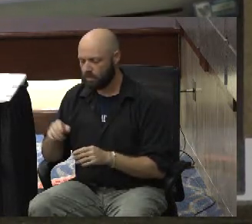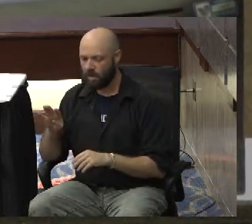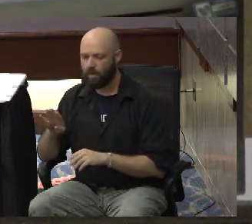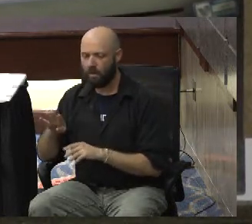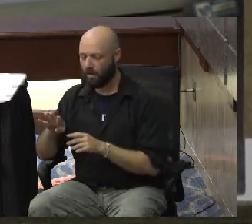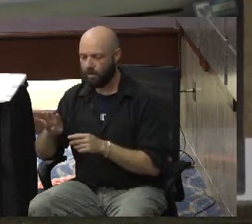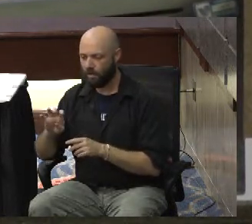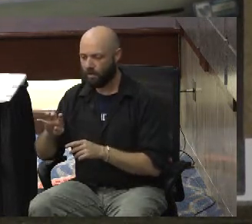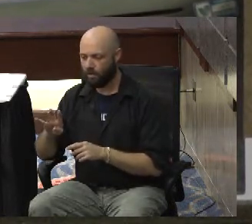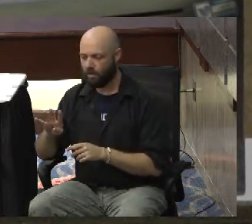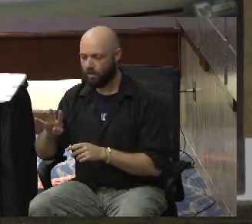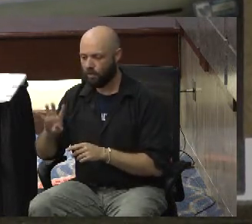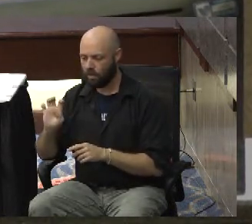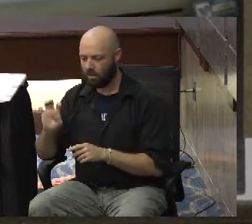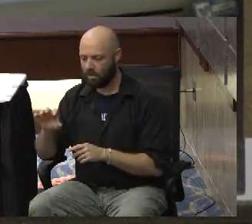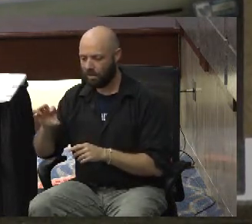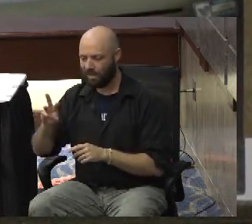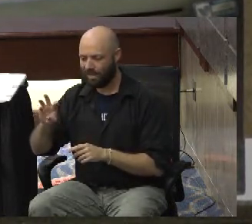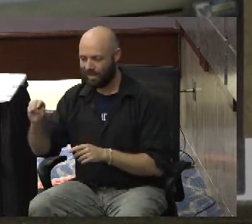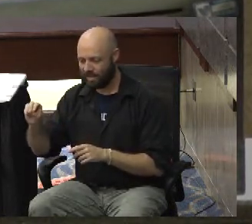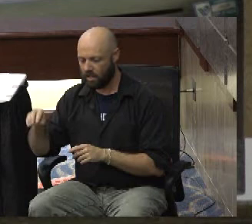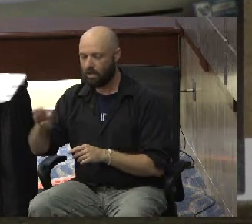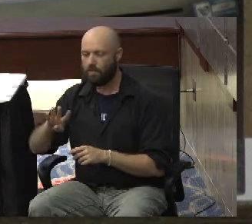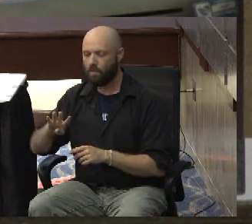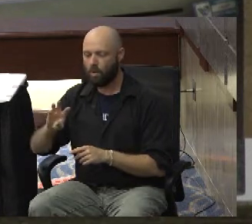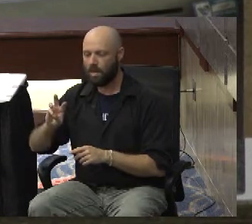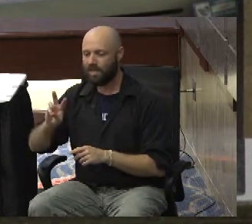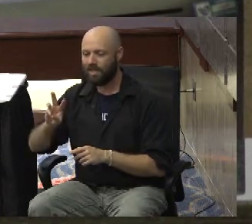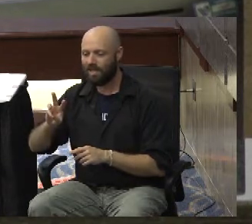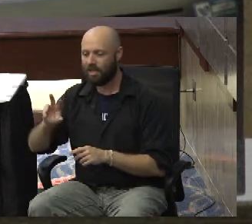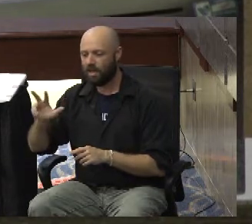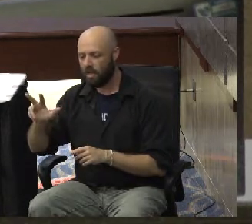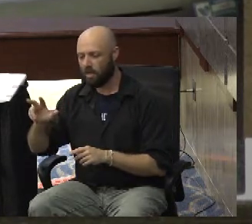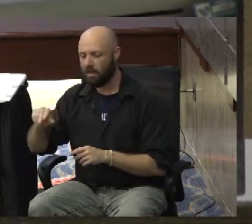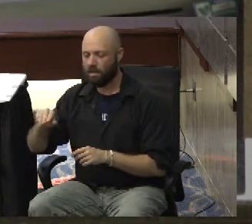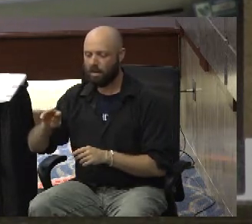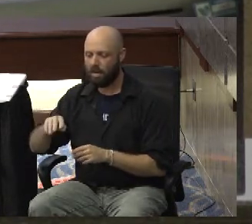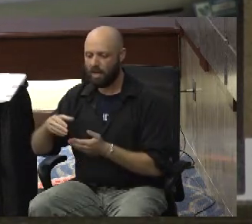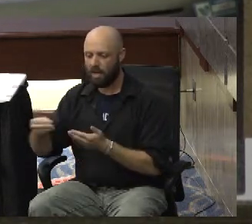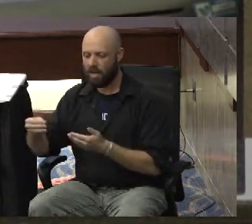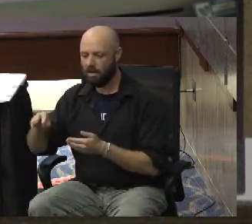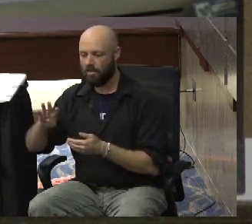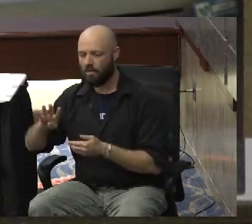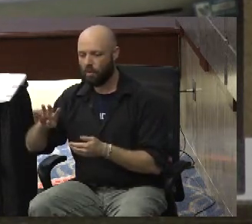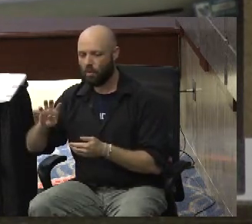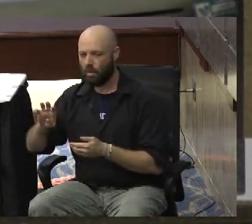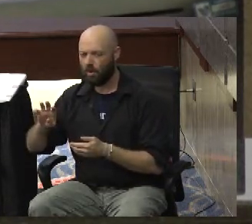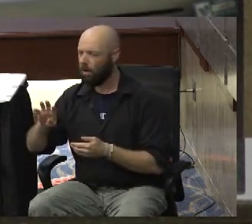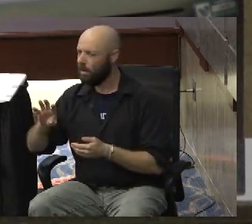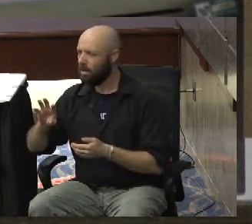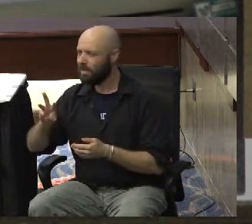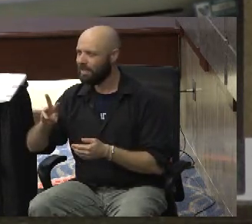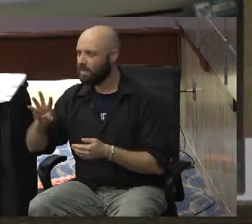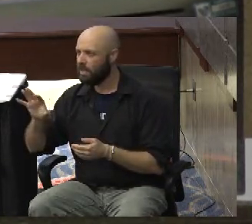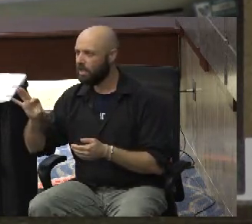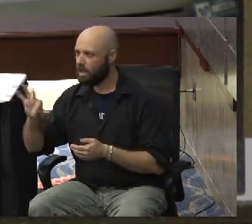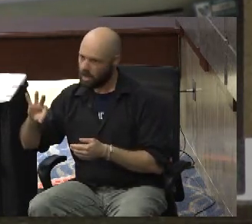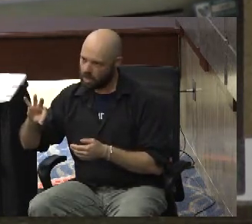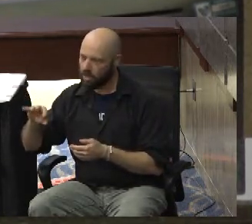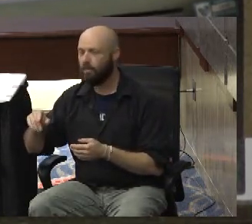2021-460, 463, and 489. So these will be voted on separately. So